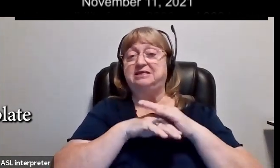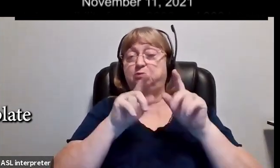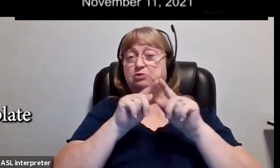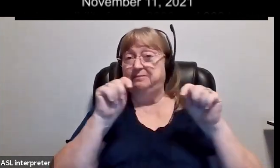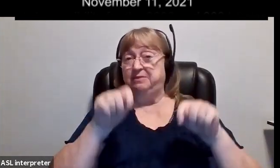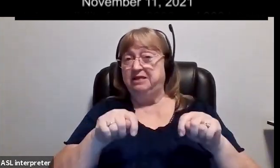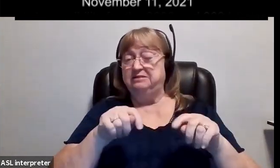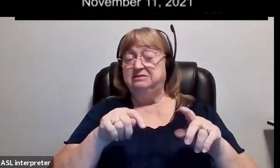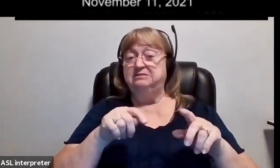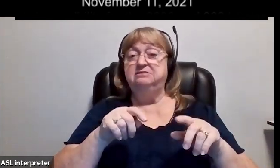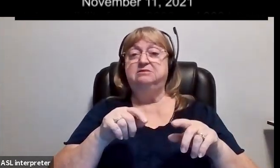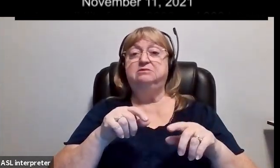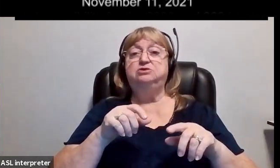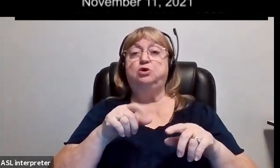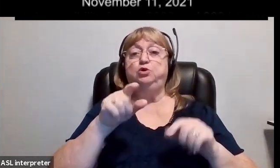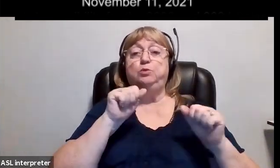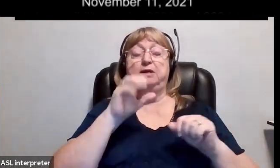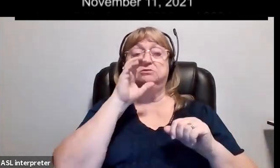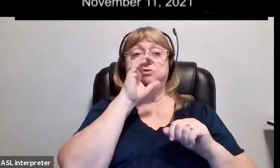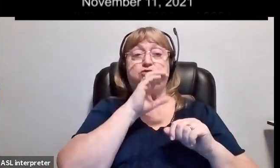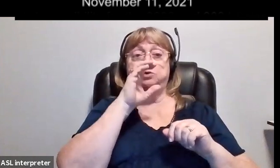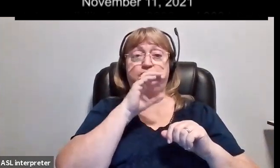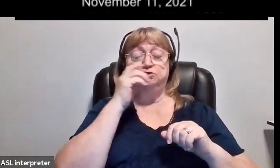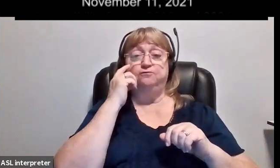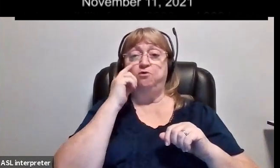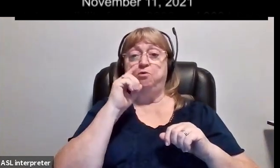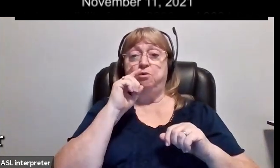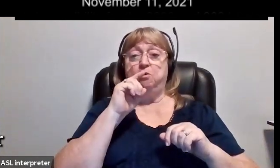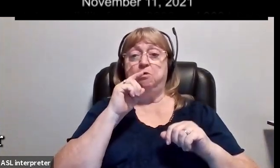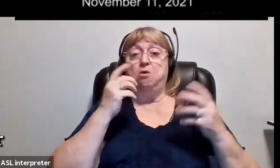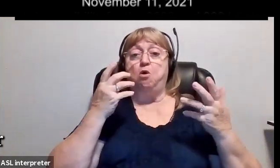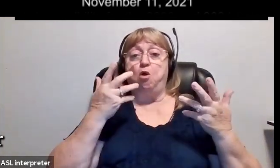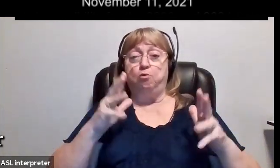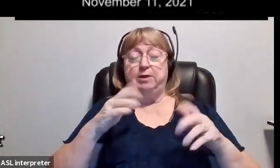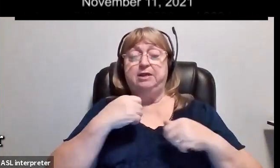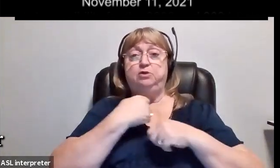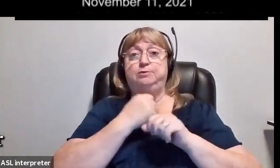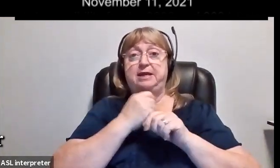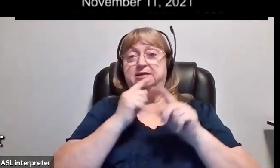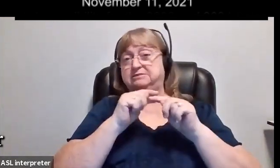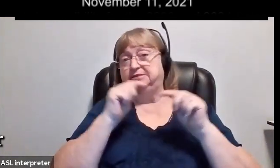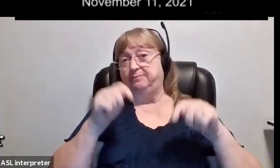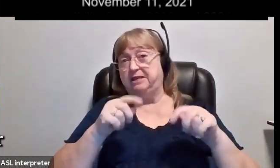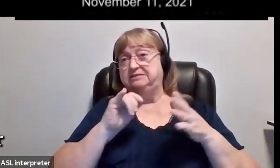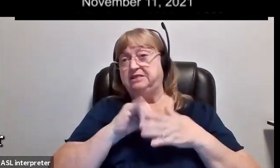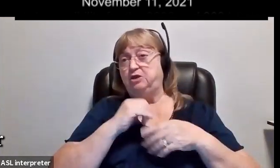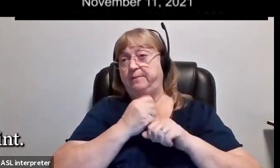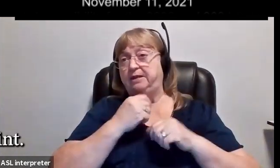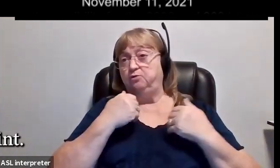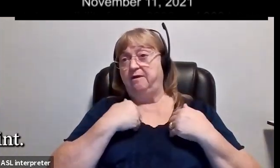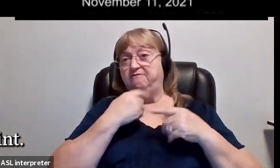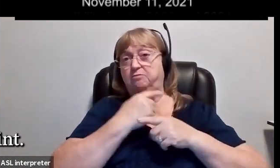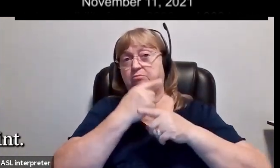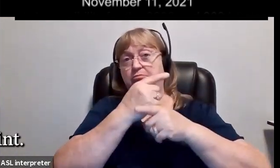You can search for already created templates that are made to have the proper